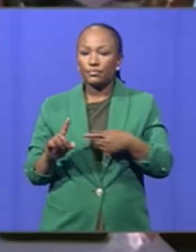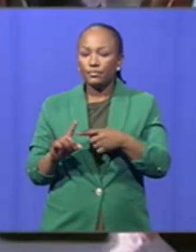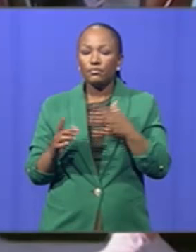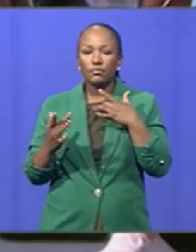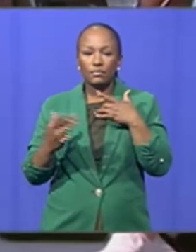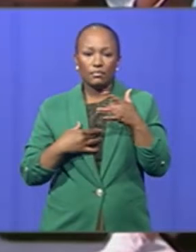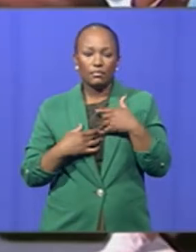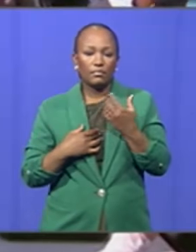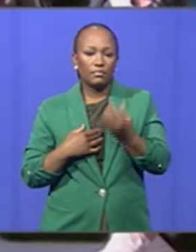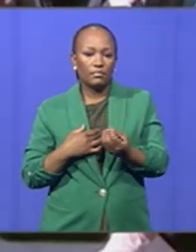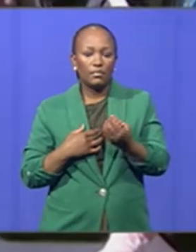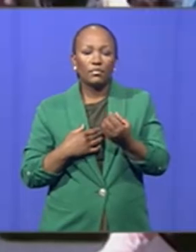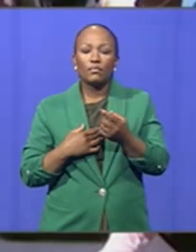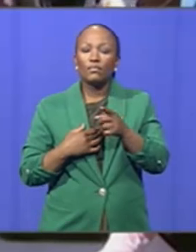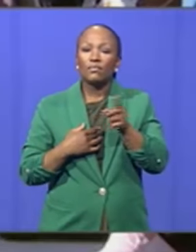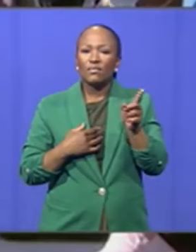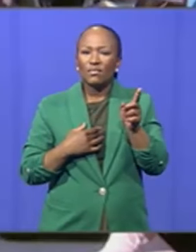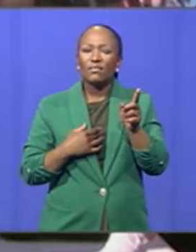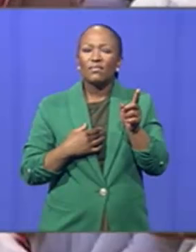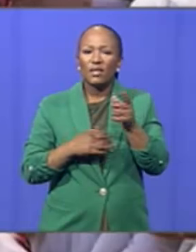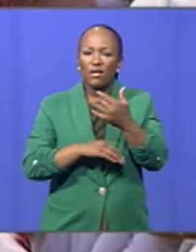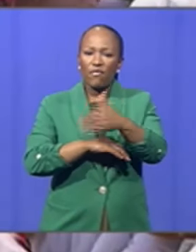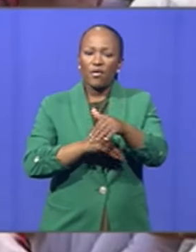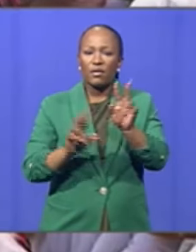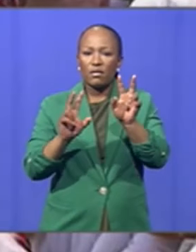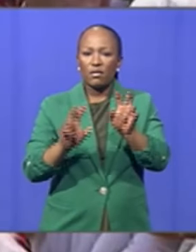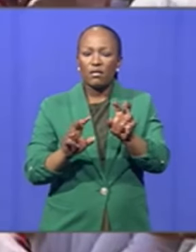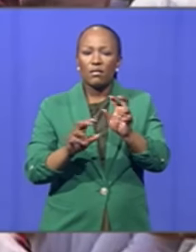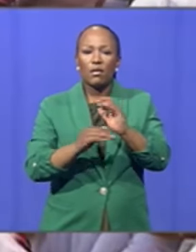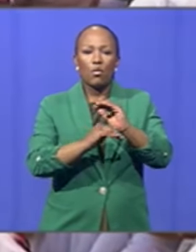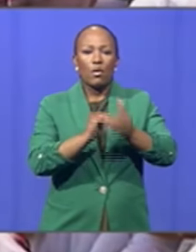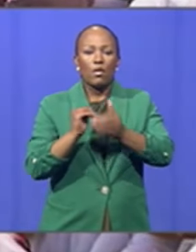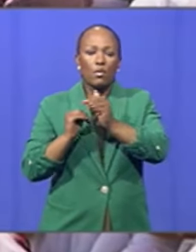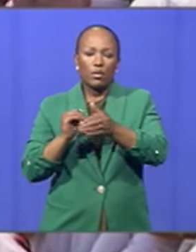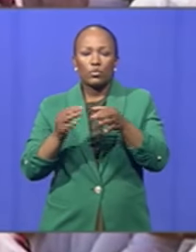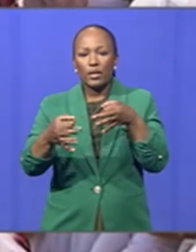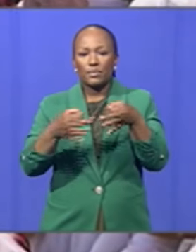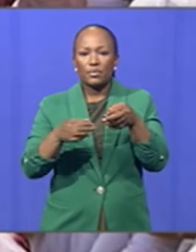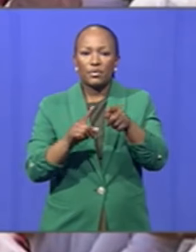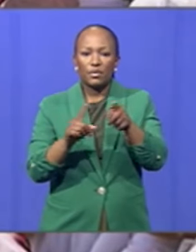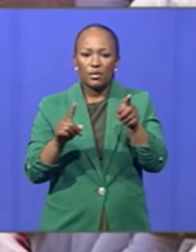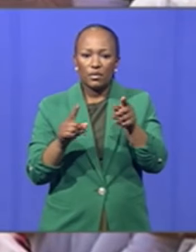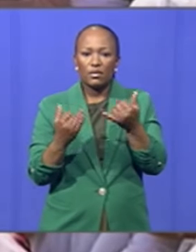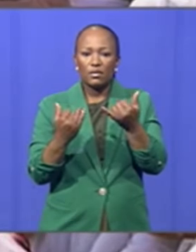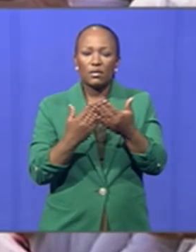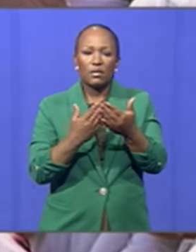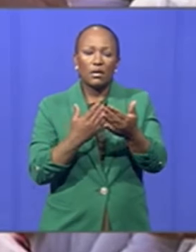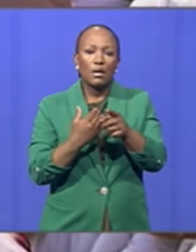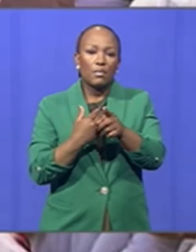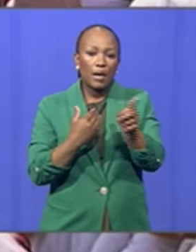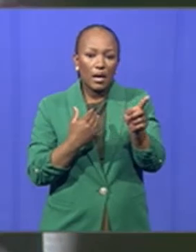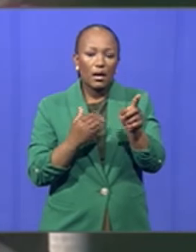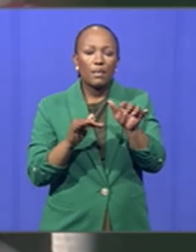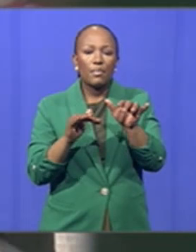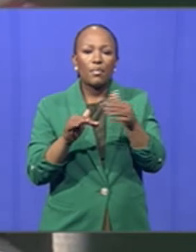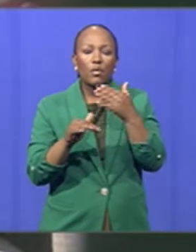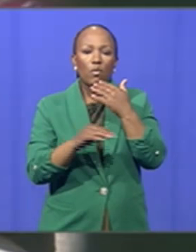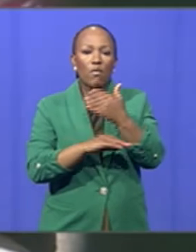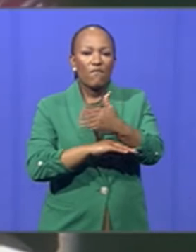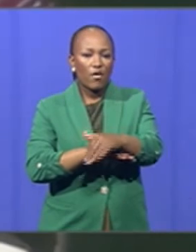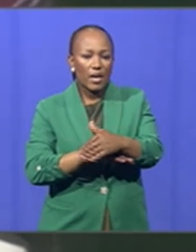kgonagalo ya khuetšo ya kantle fao a re go ditheo tša tšhireletšo di latela seo a se hlalošitšego bjalo ka khuetšo go ba tlhohleletšo go tšwa go